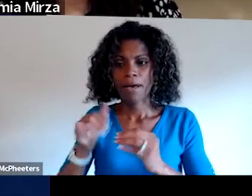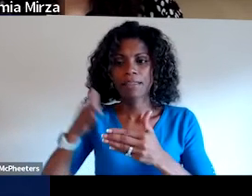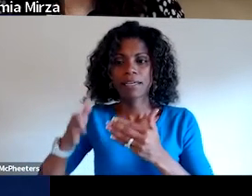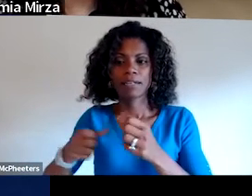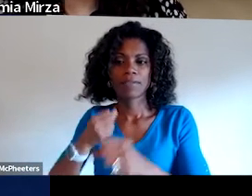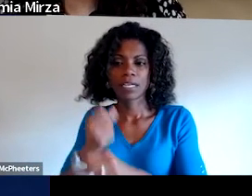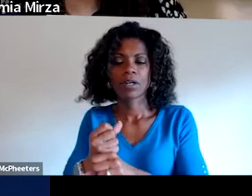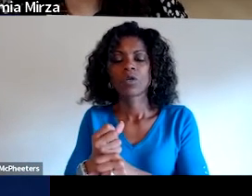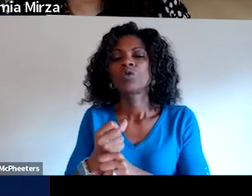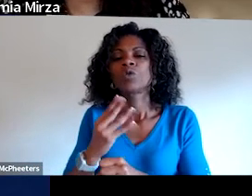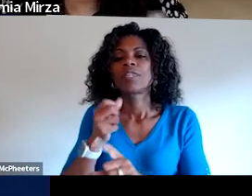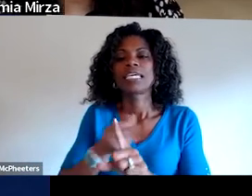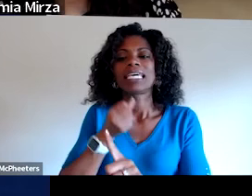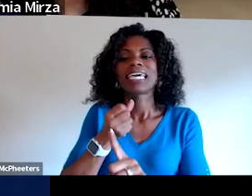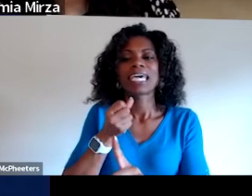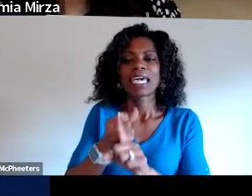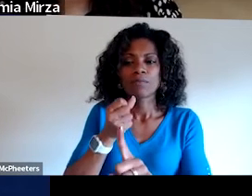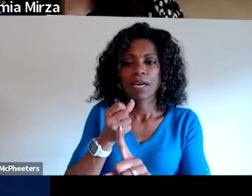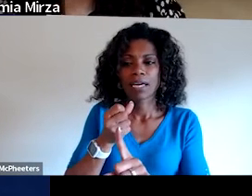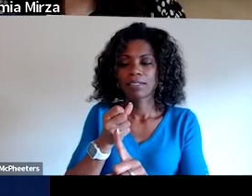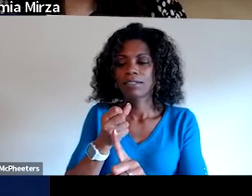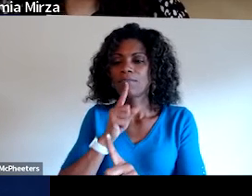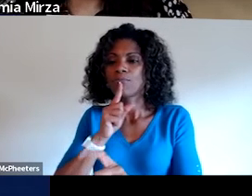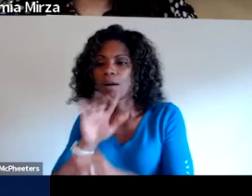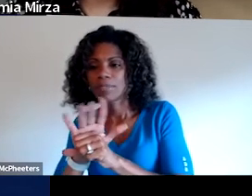yet between the promises and impact.